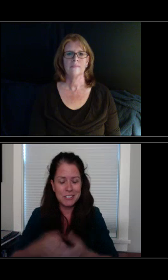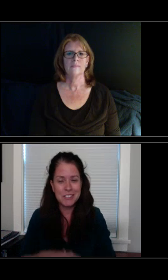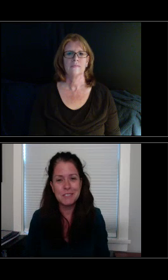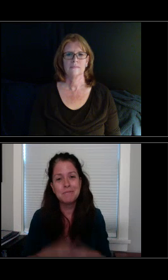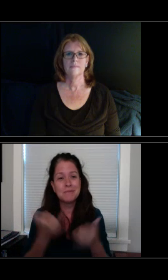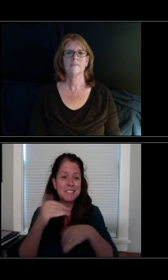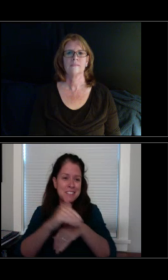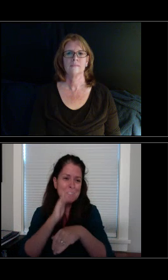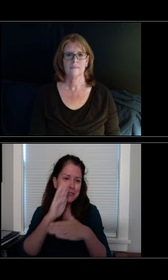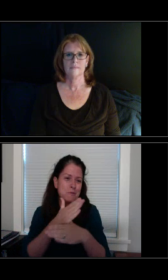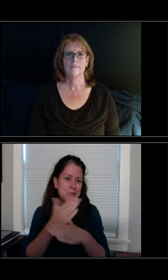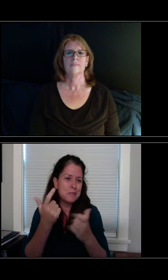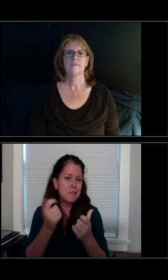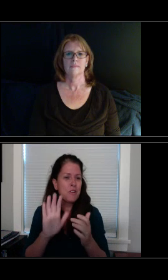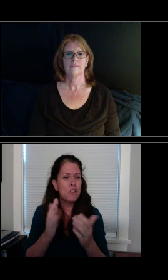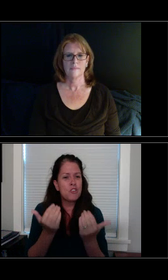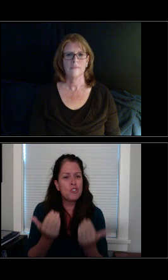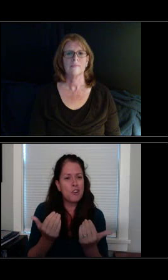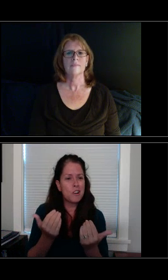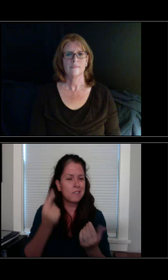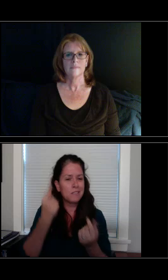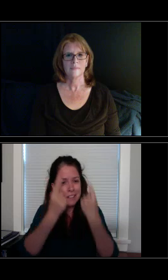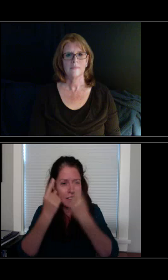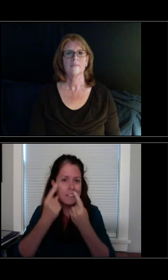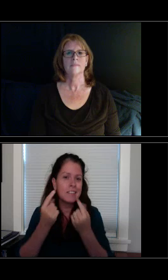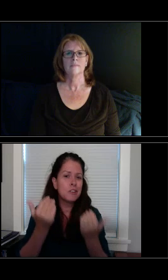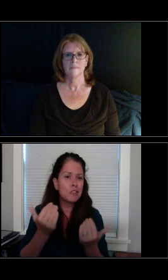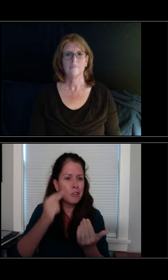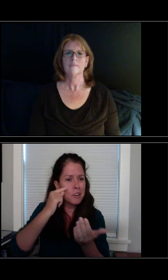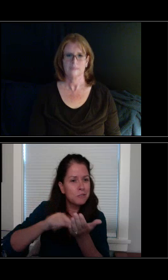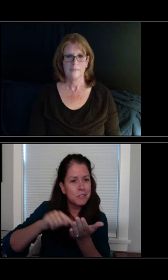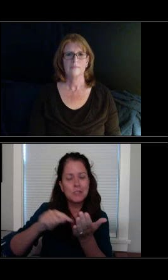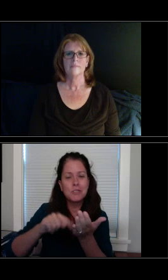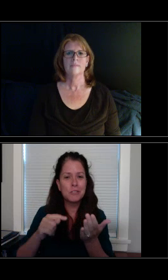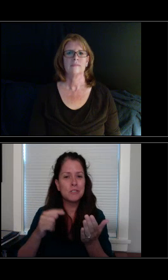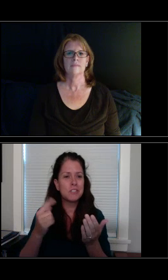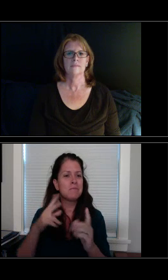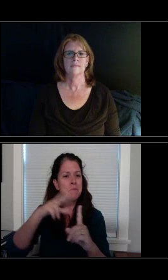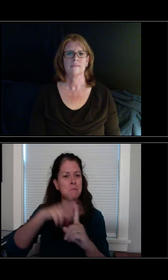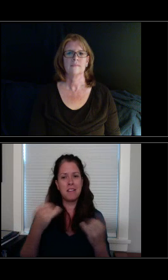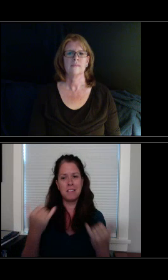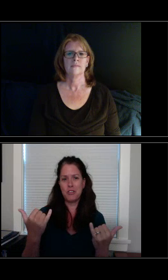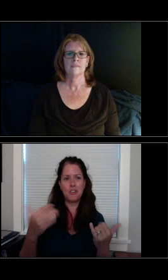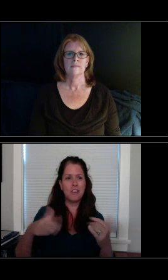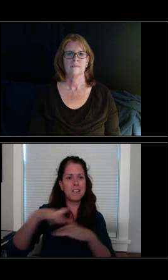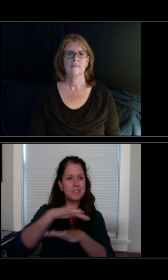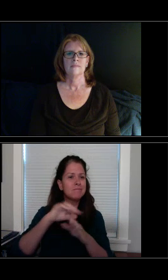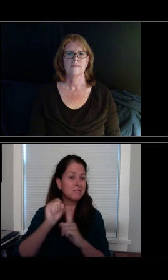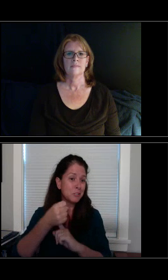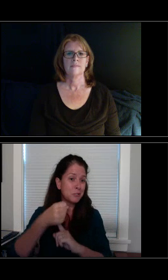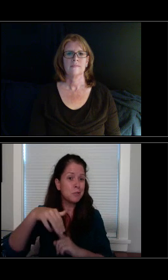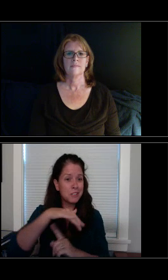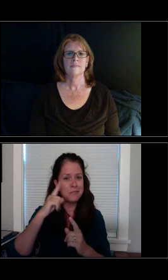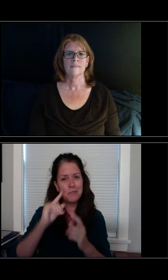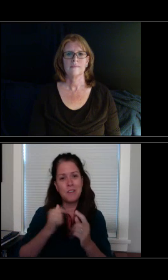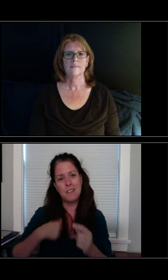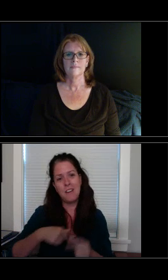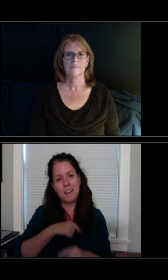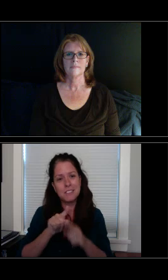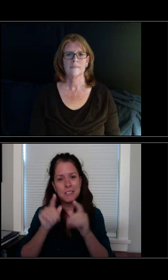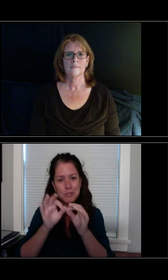some of her work this evening, focusing on her PhD and some of the information that has been presented from that and